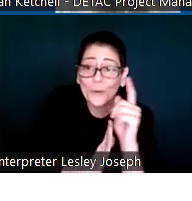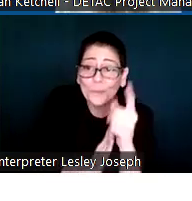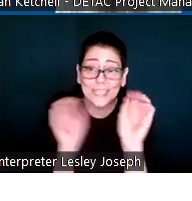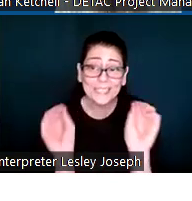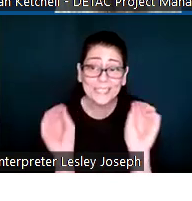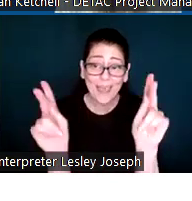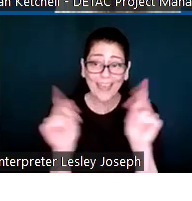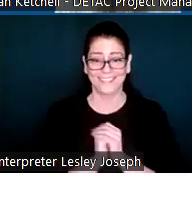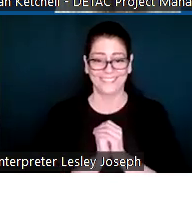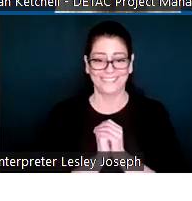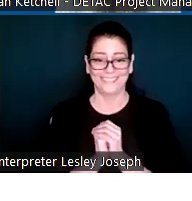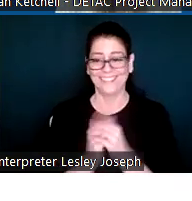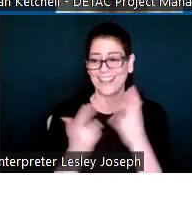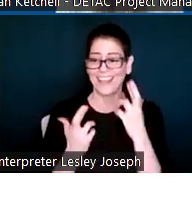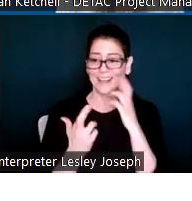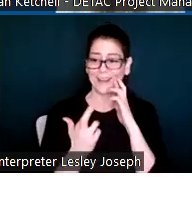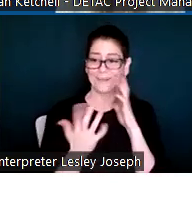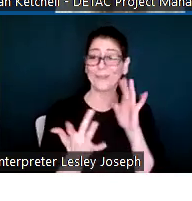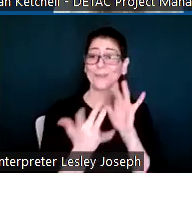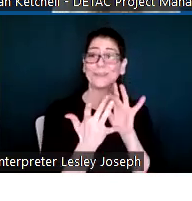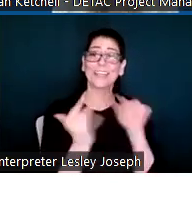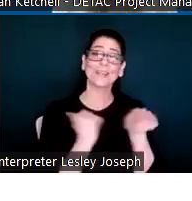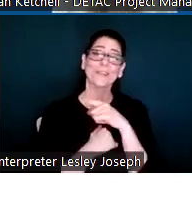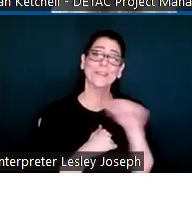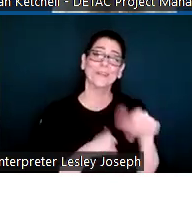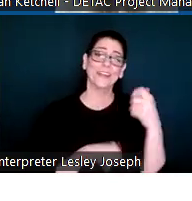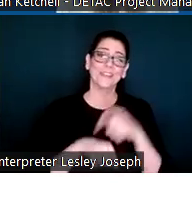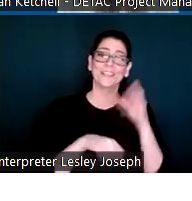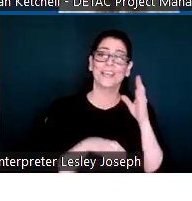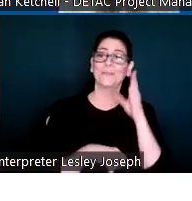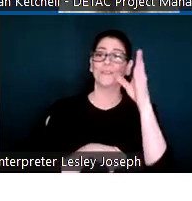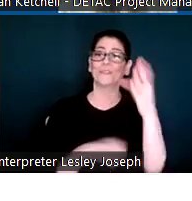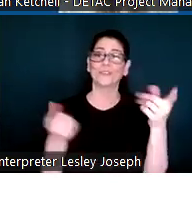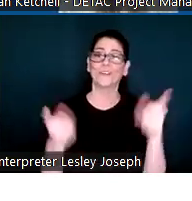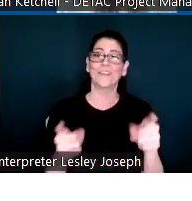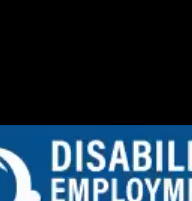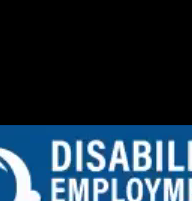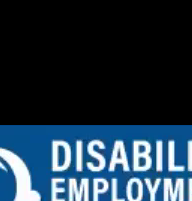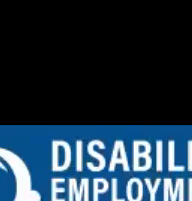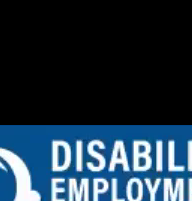and hope to connect with you another time soon on a future event. Thank you.